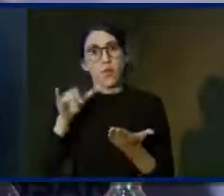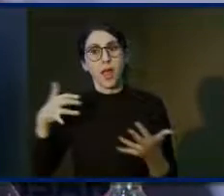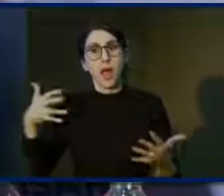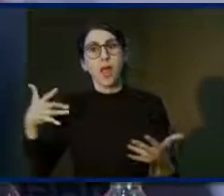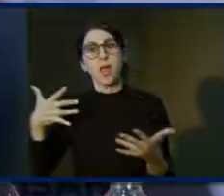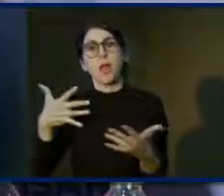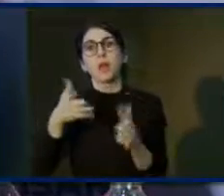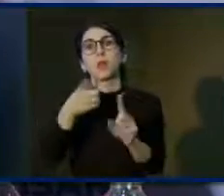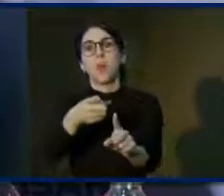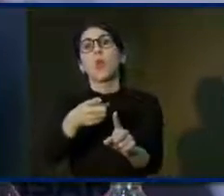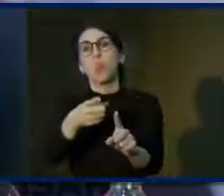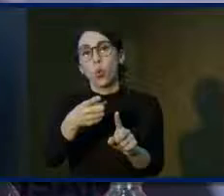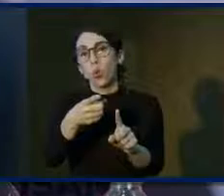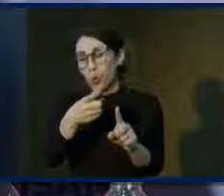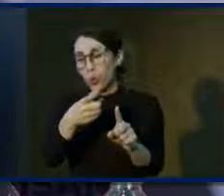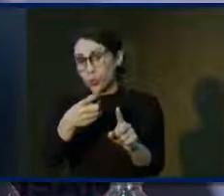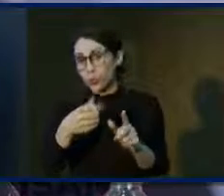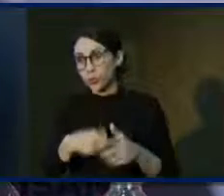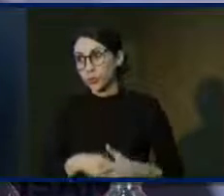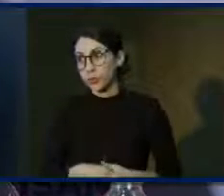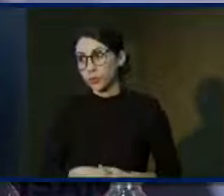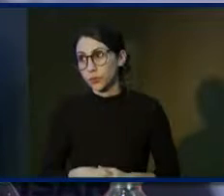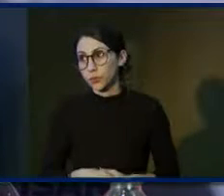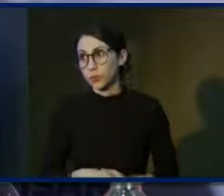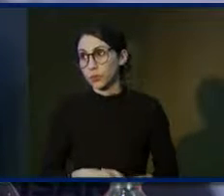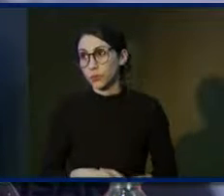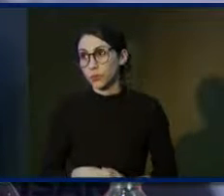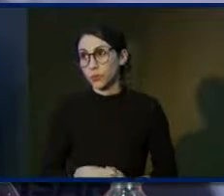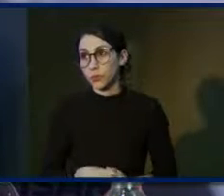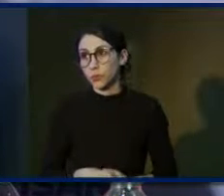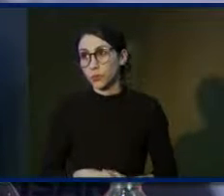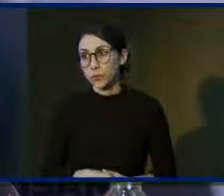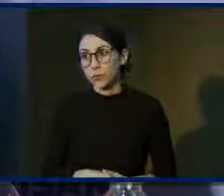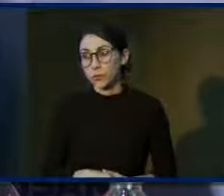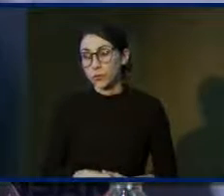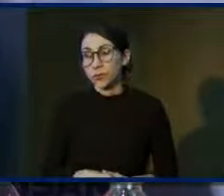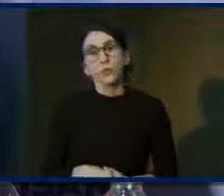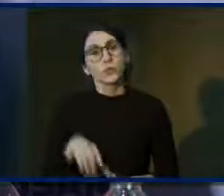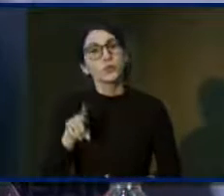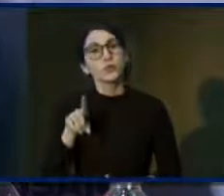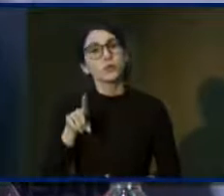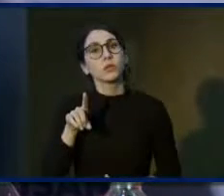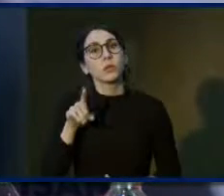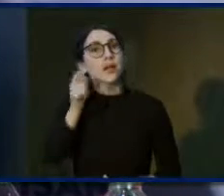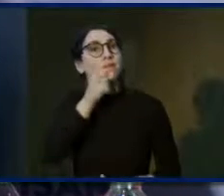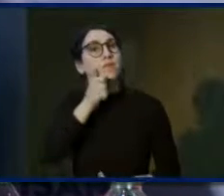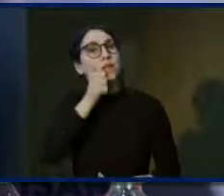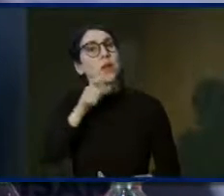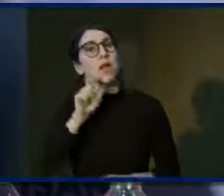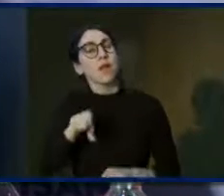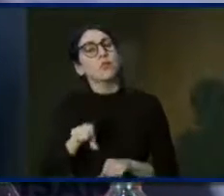of the road, if any way possible. So you put in the work every day.